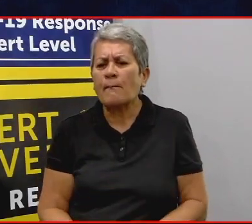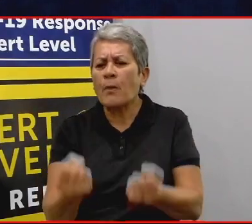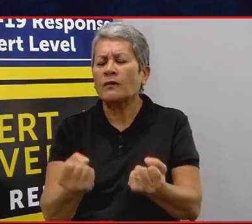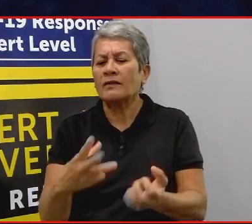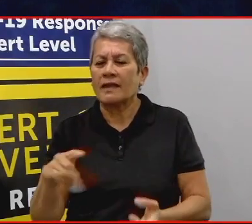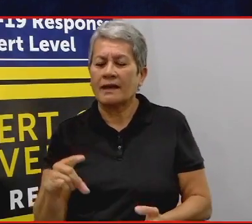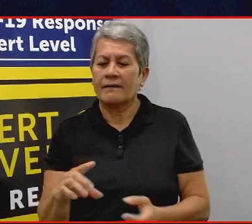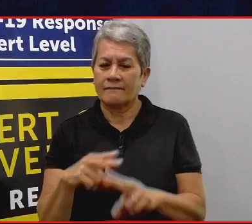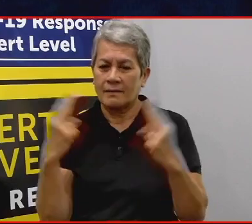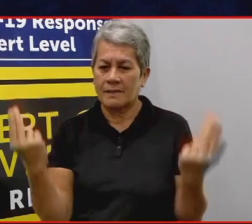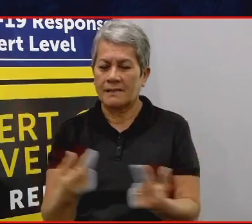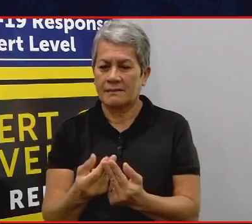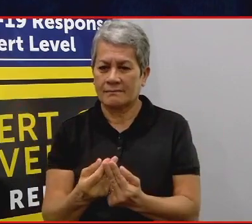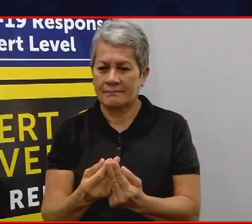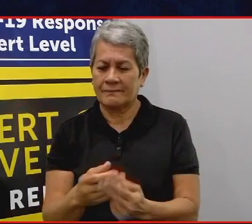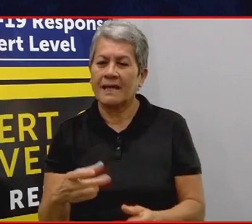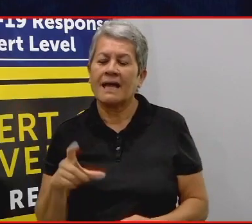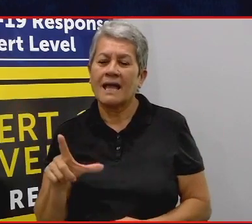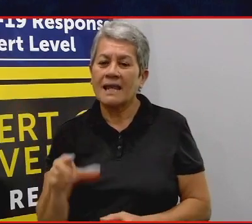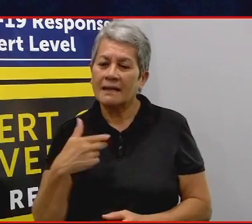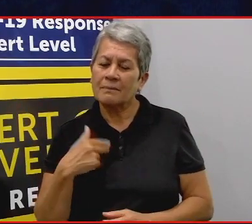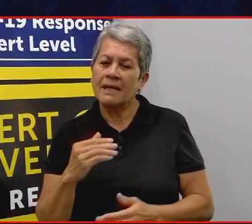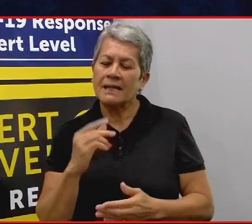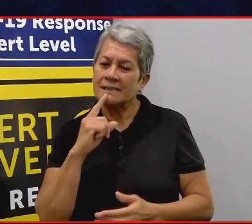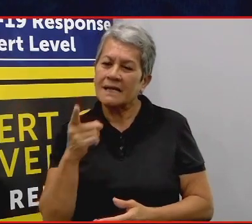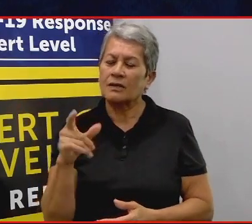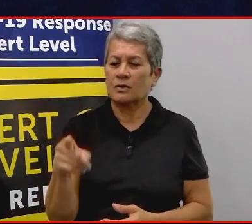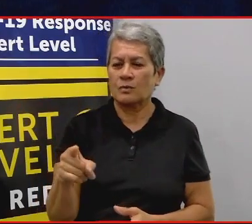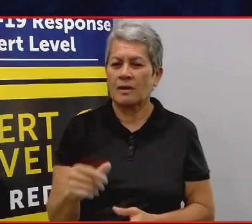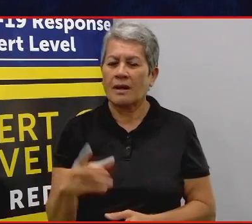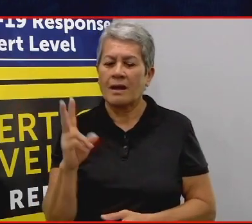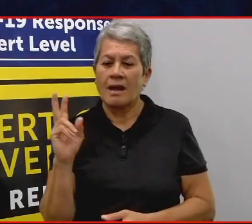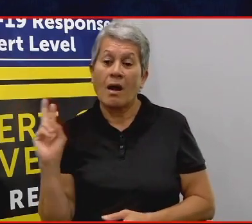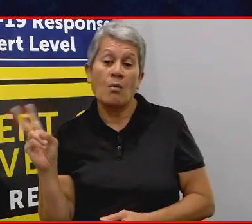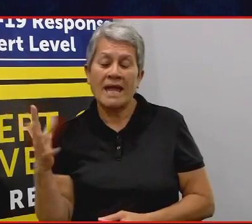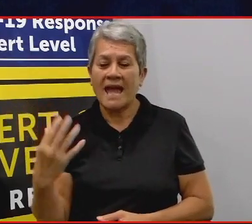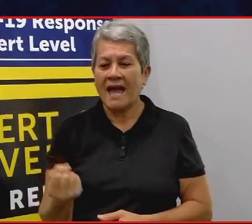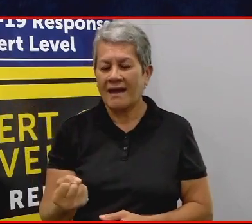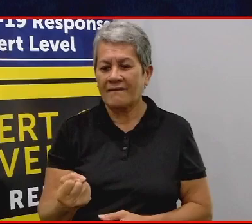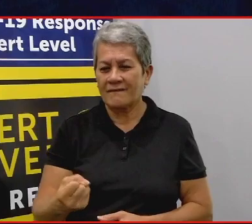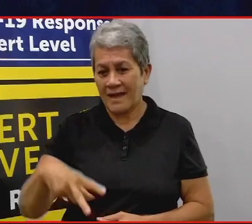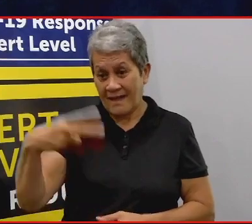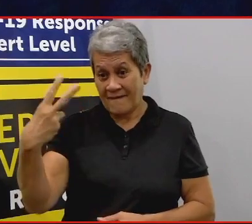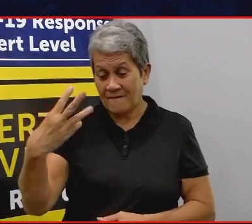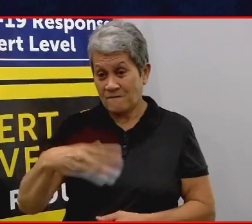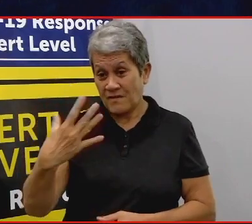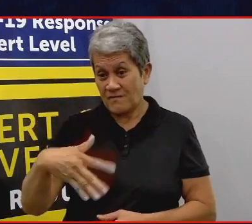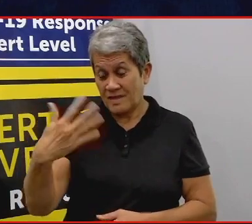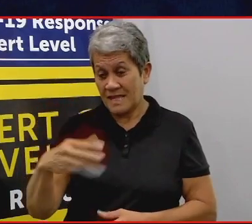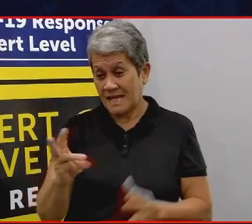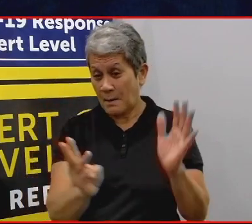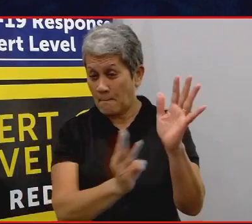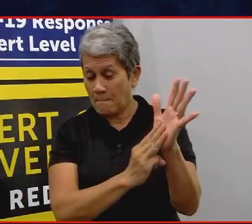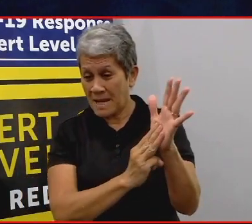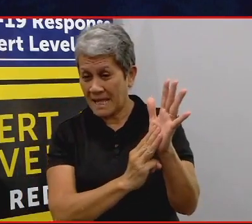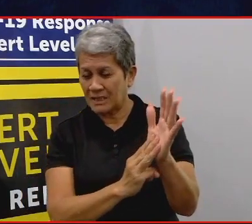Let me just reassure people about this. We currently have $15 million budgeted contingency available